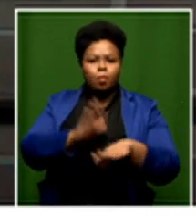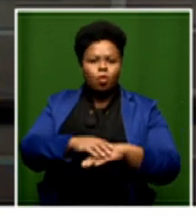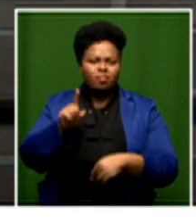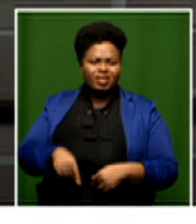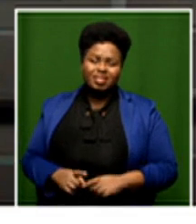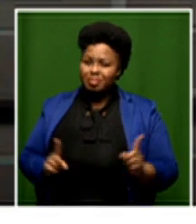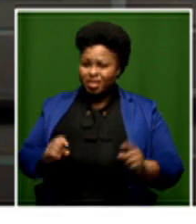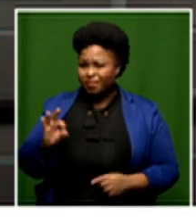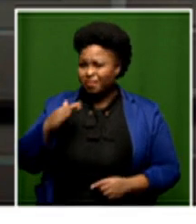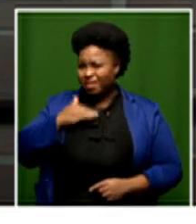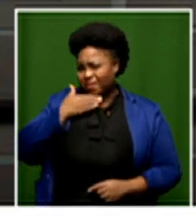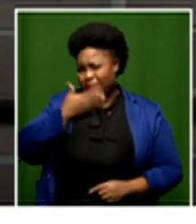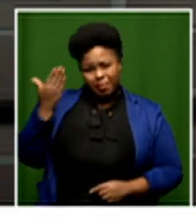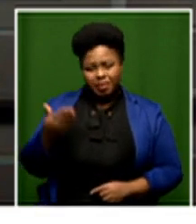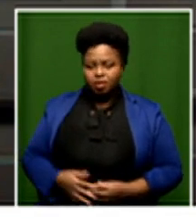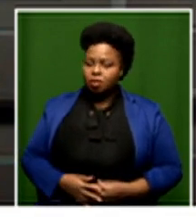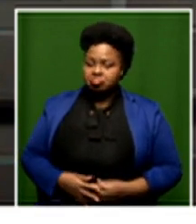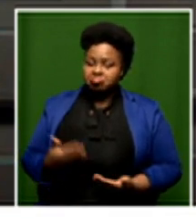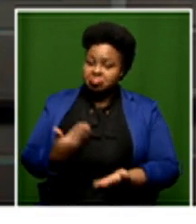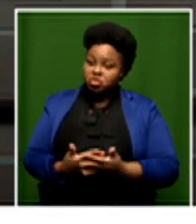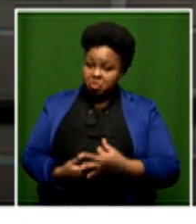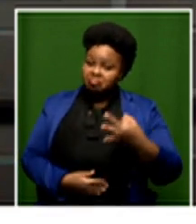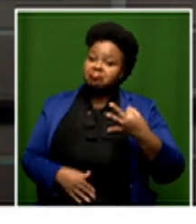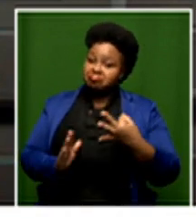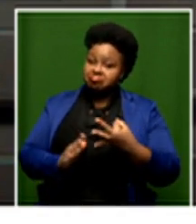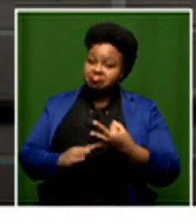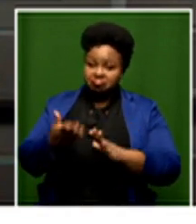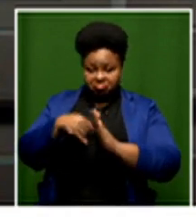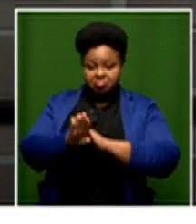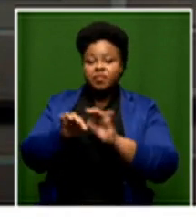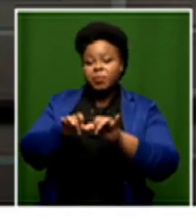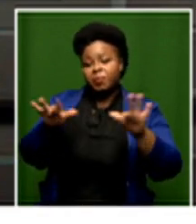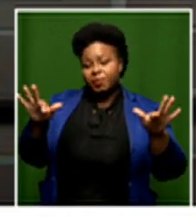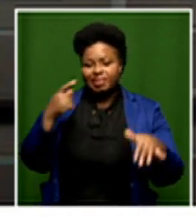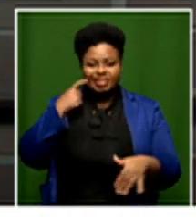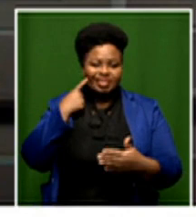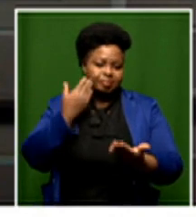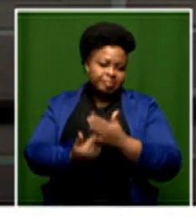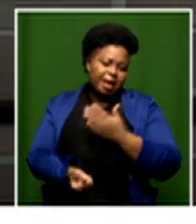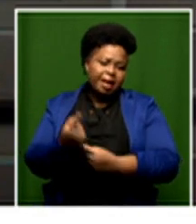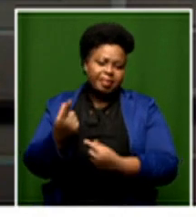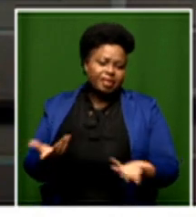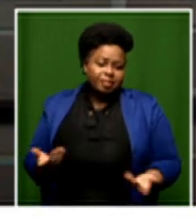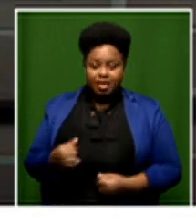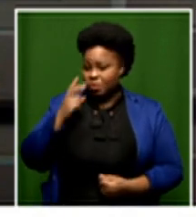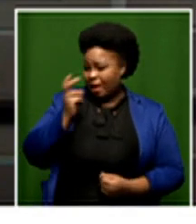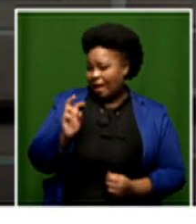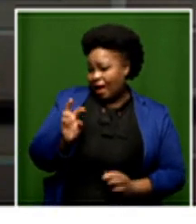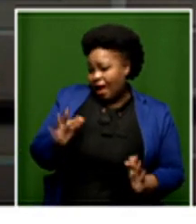see currently, the possibility of a third wave is almost certain. What that's going to look like, we